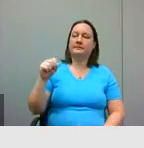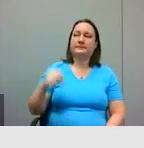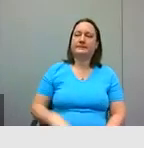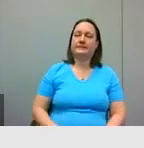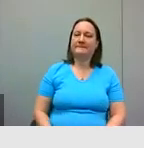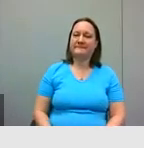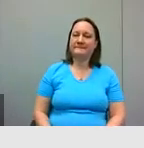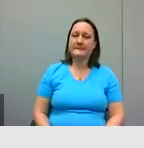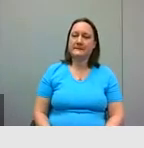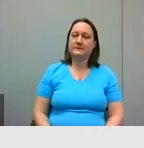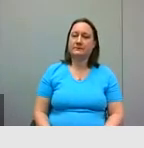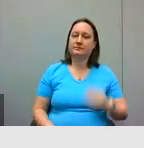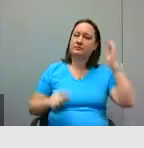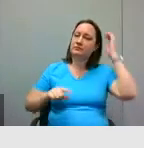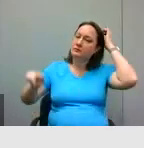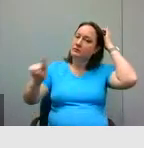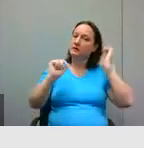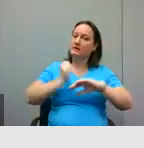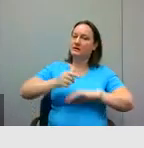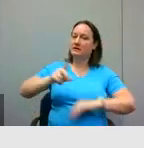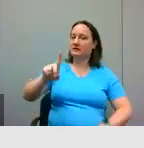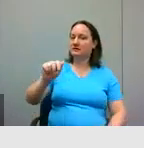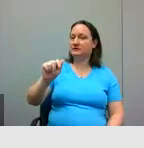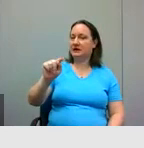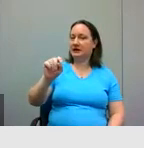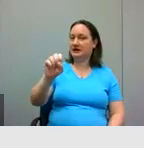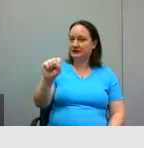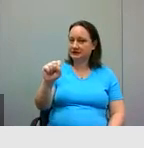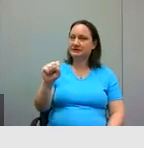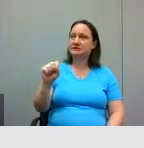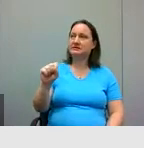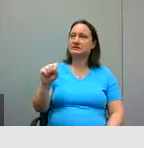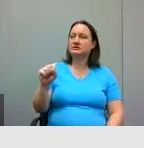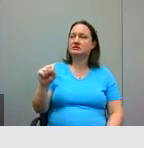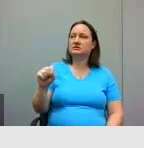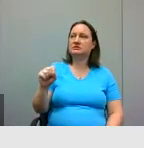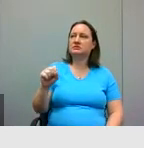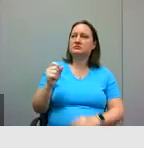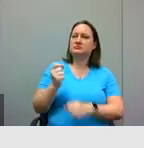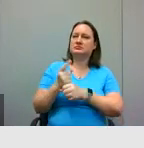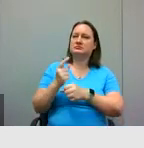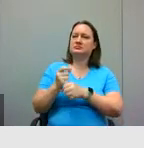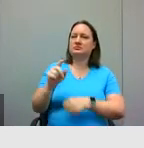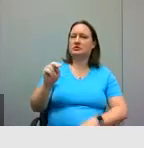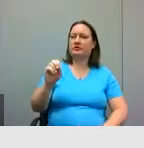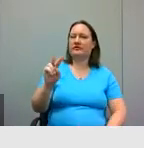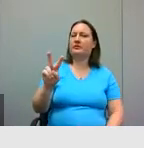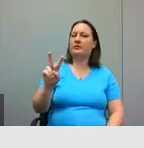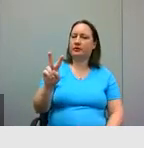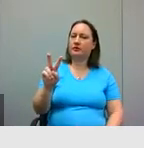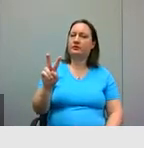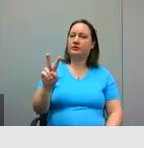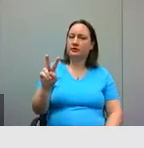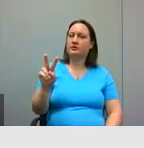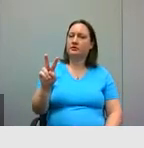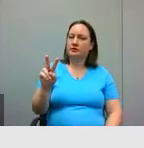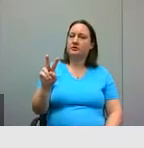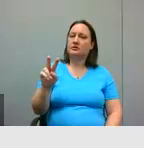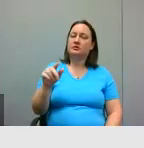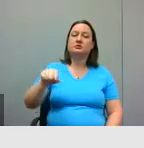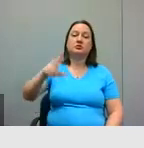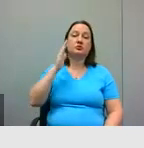Yeah, I think you set your dates in November. I have the minutes. Yeah. So, you would be